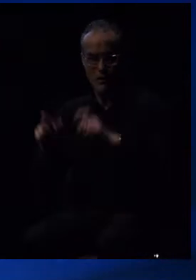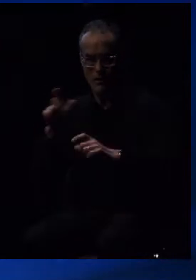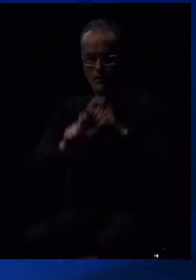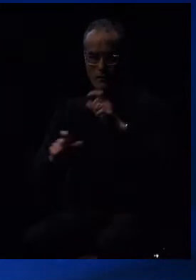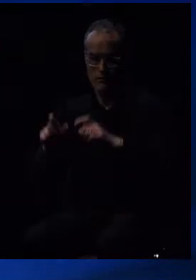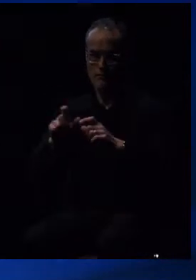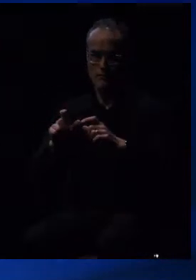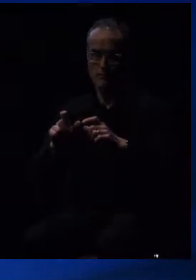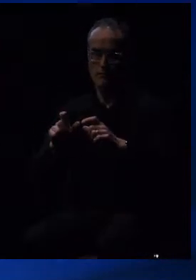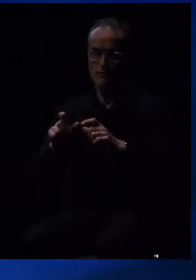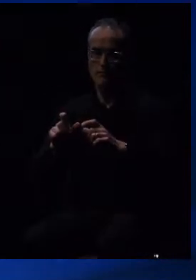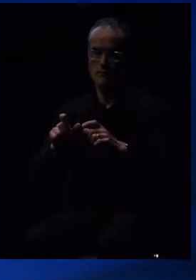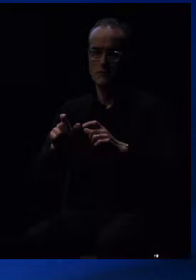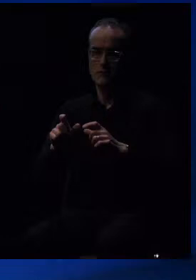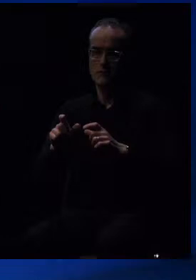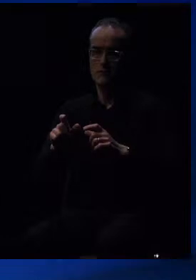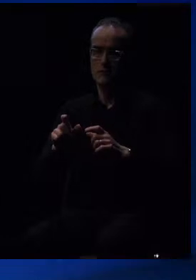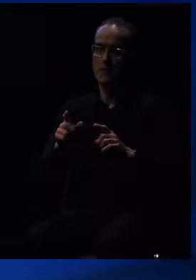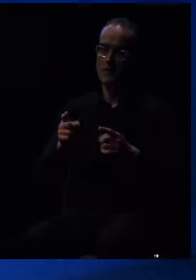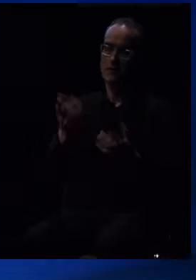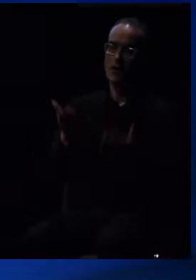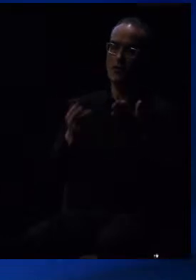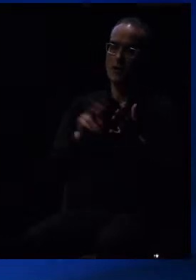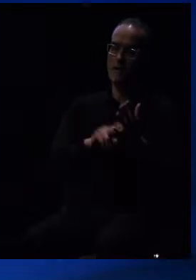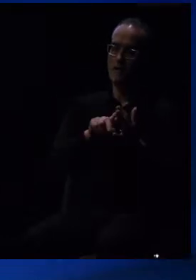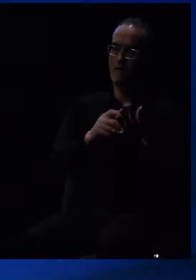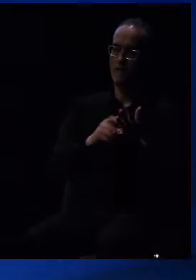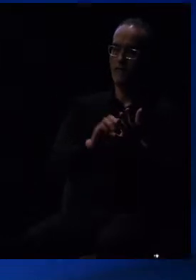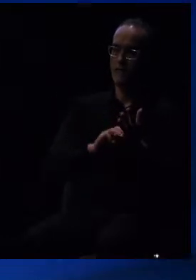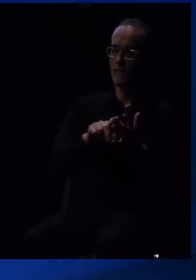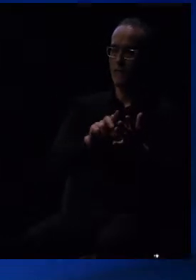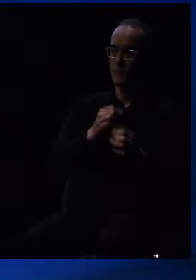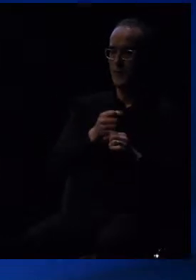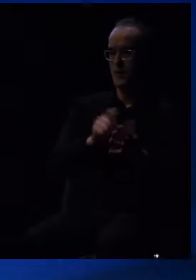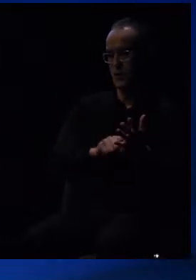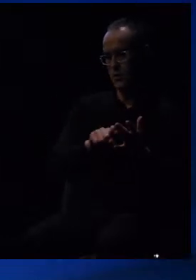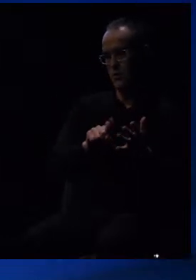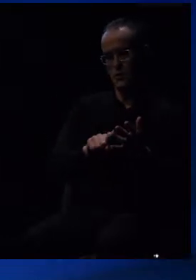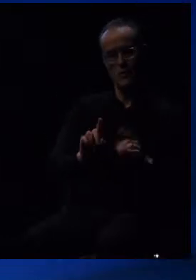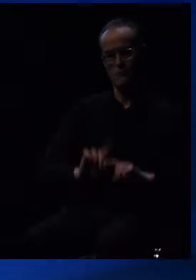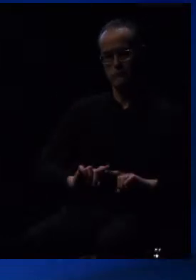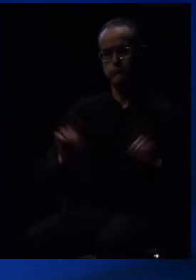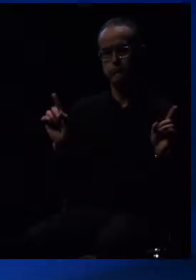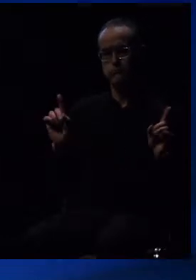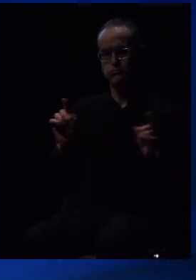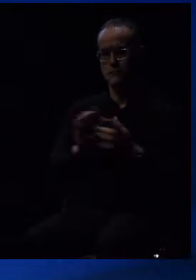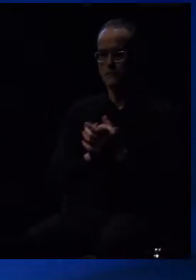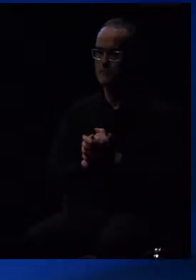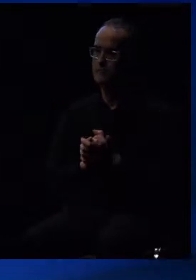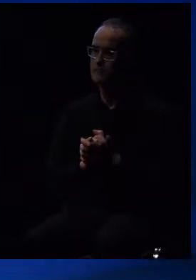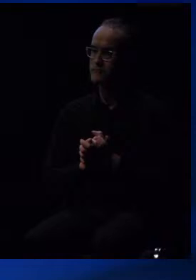it's very different from Vermiglio, obviously. Yeah. And so you're saying that you had to